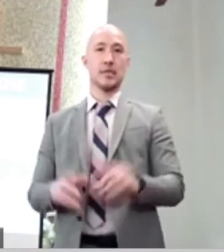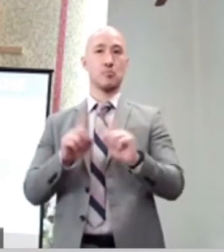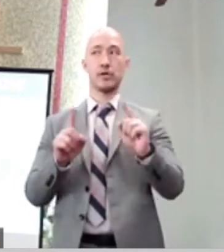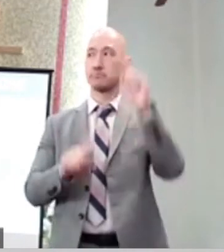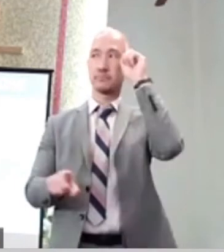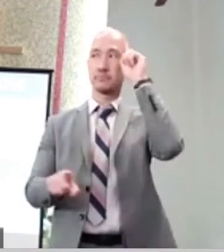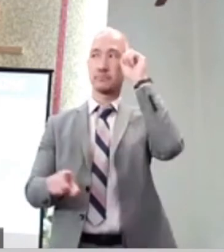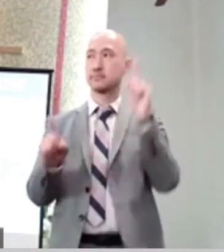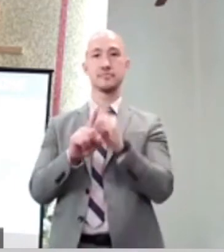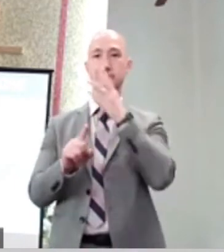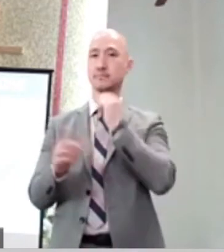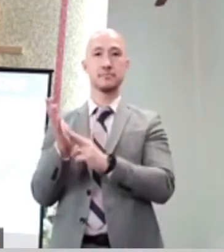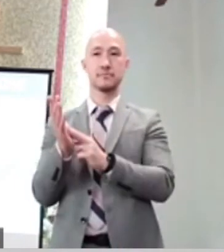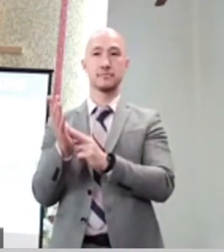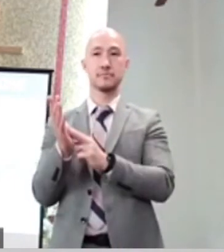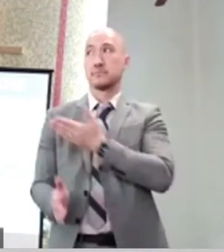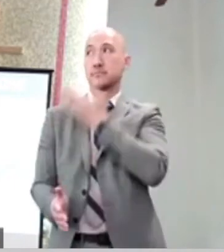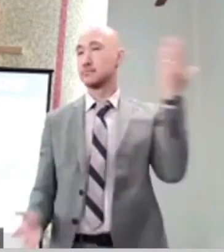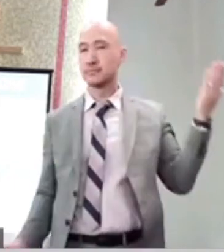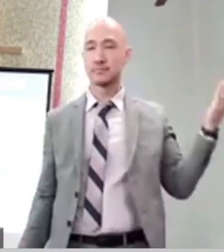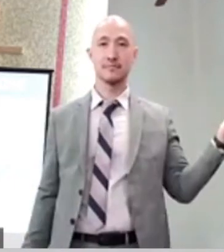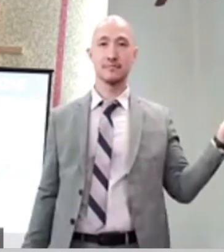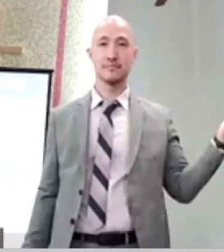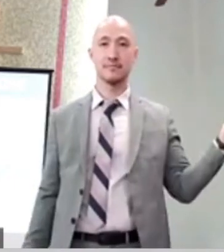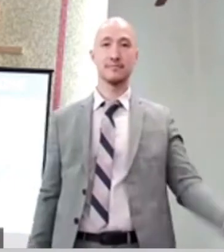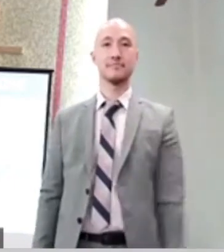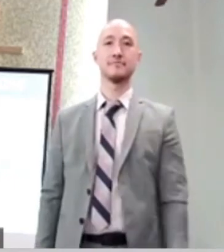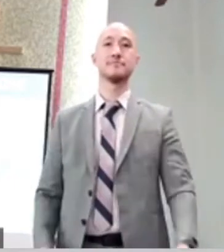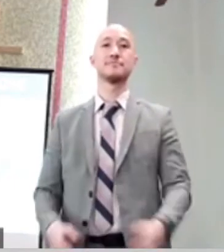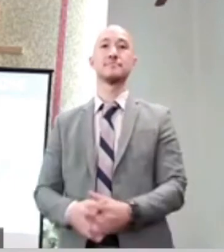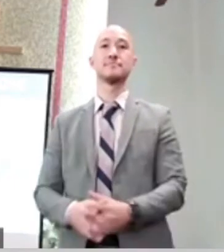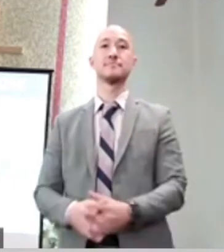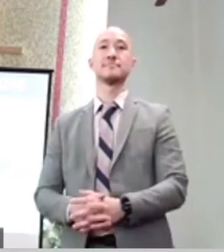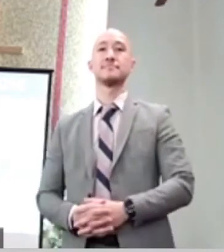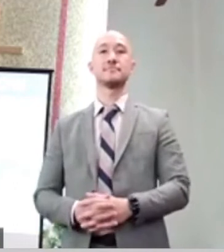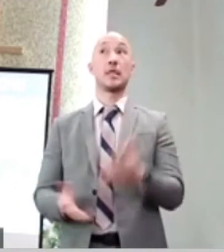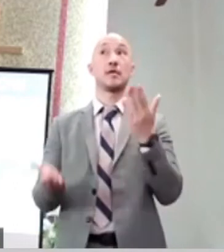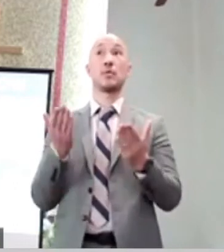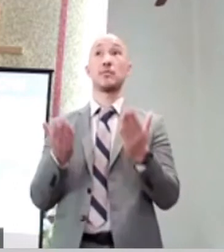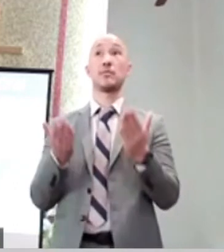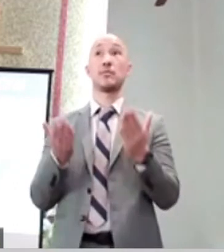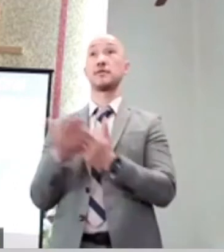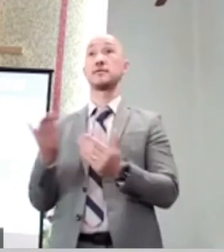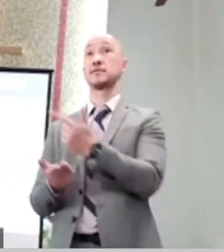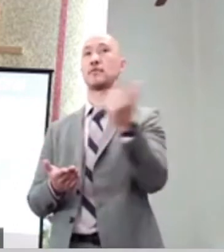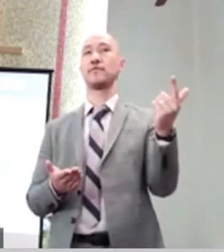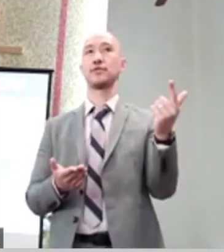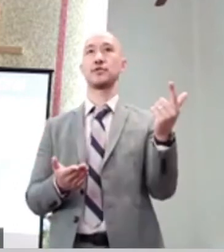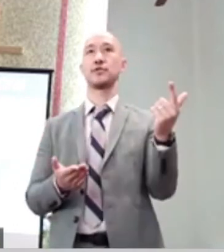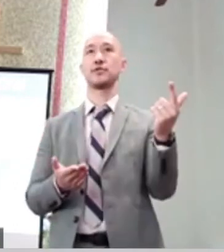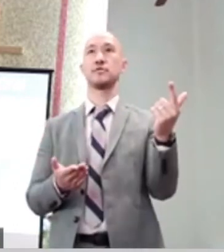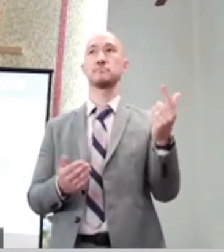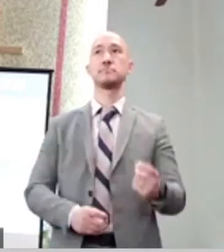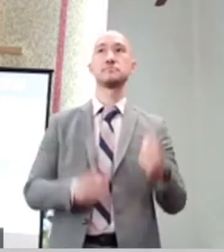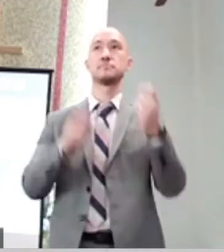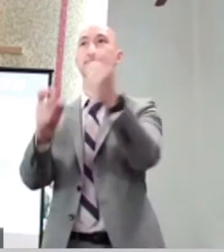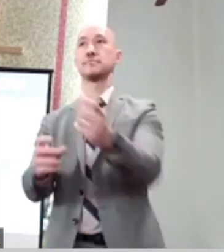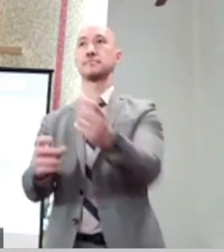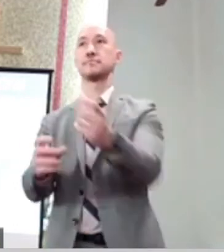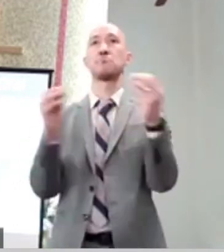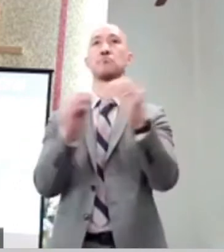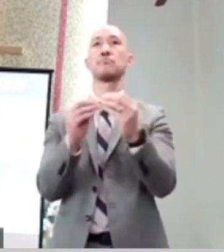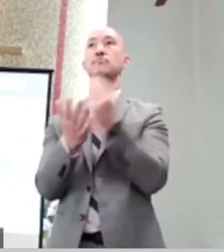if I give $200 every week as a contribution, but you only give a dollar, who's more serious about their